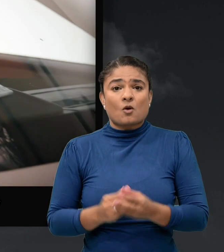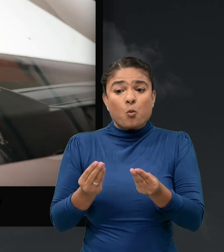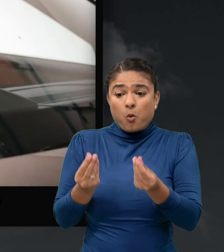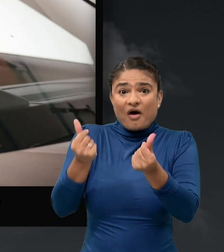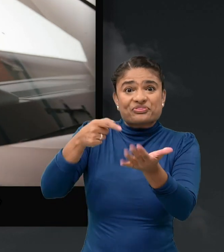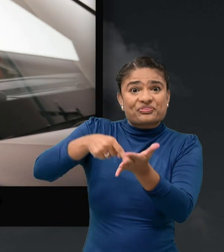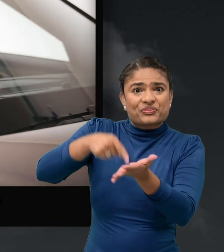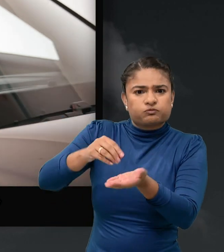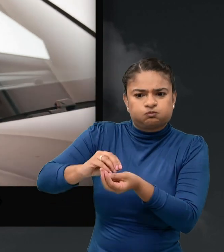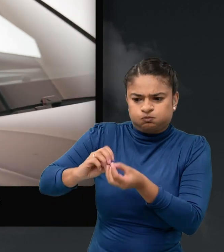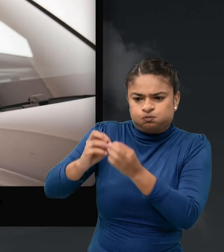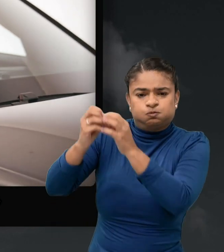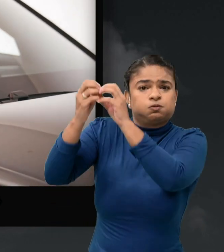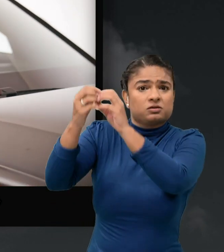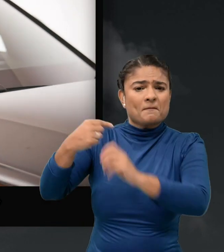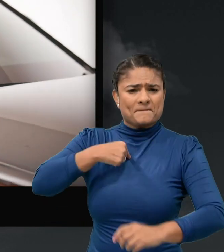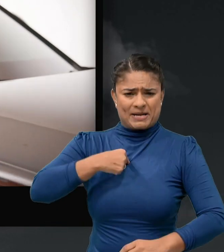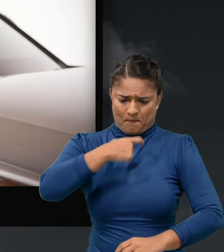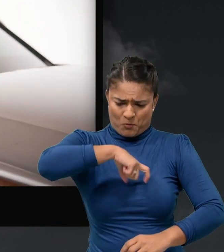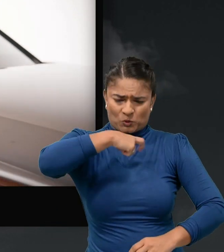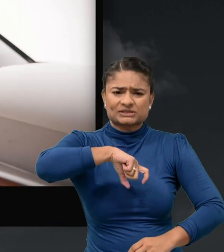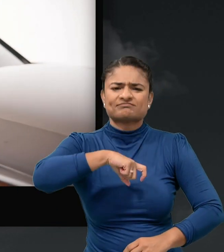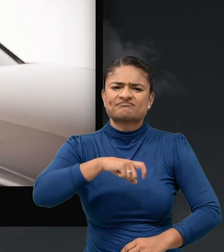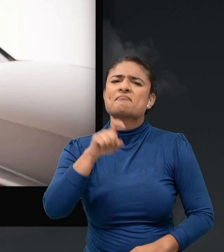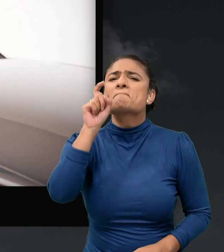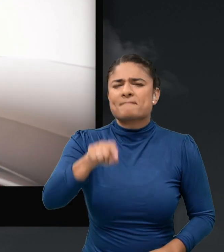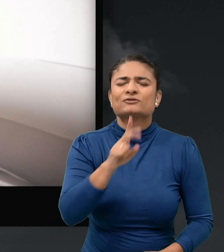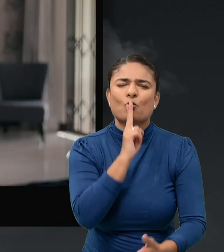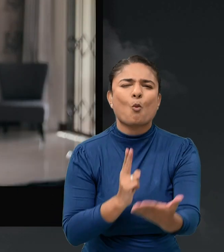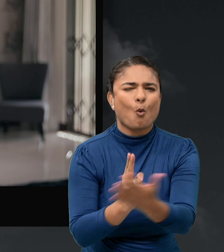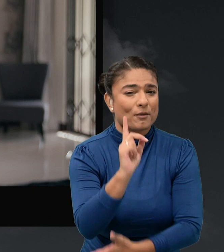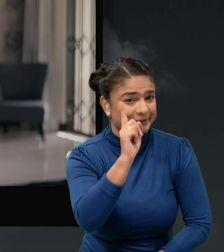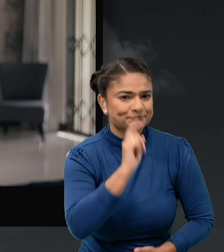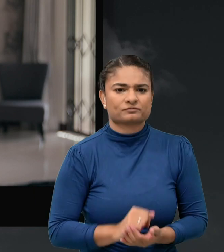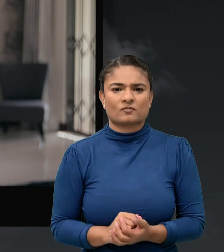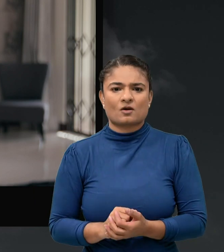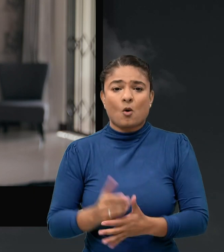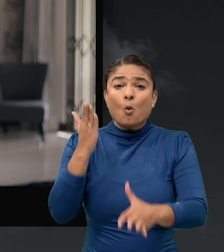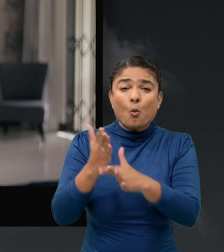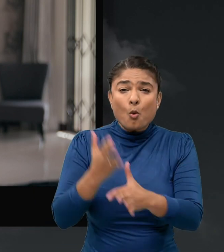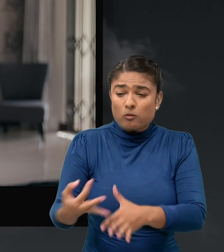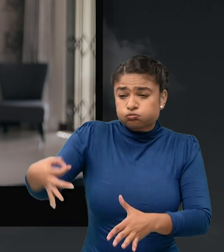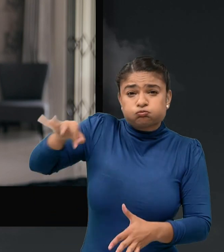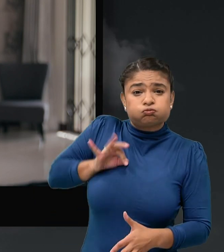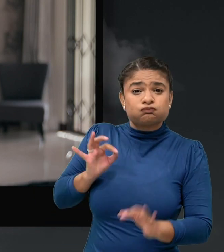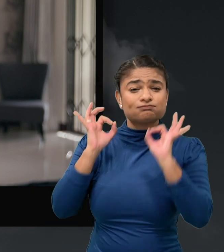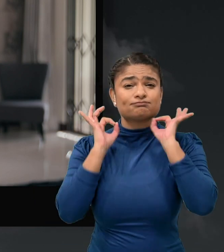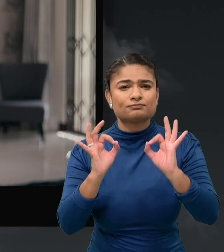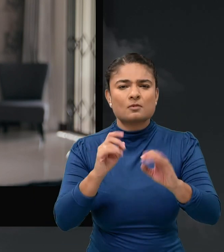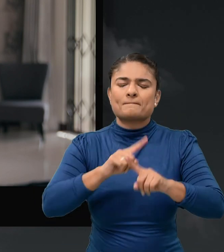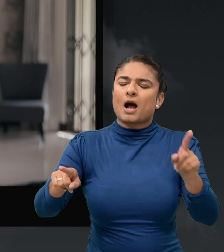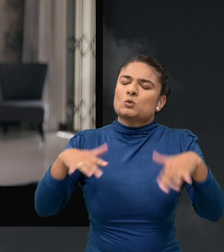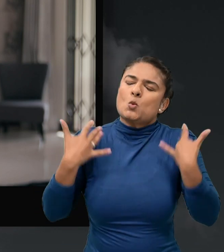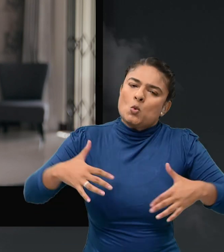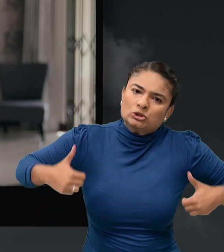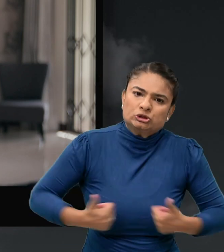Wealth creation for me personally has been, I must be honest and say, very rewarding